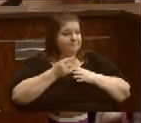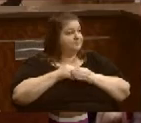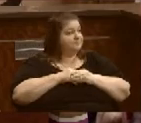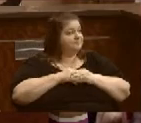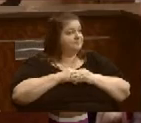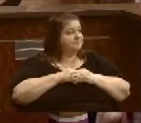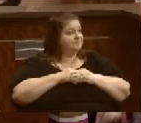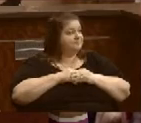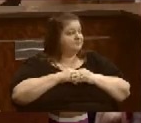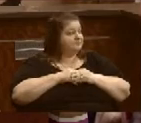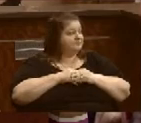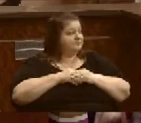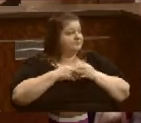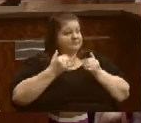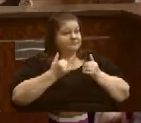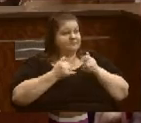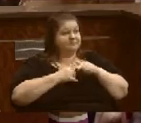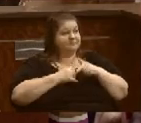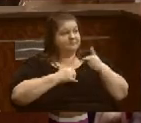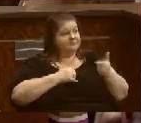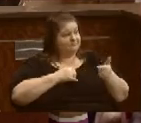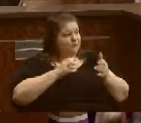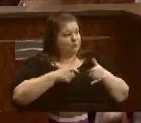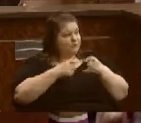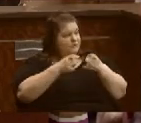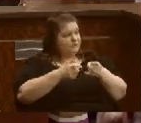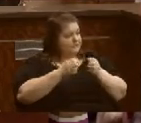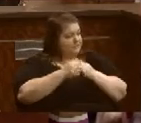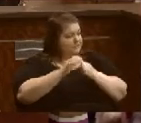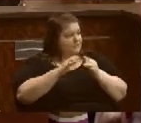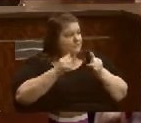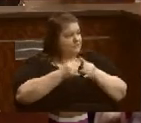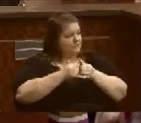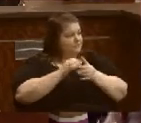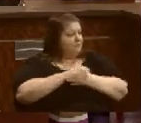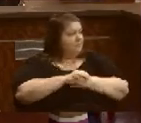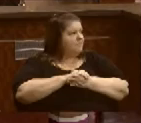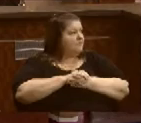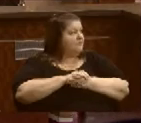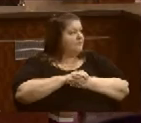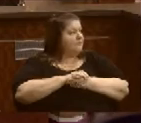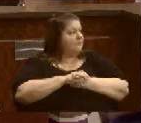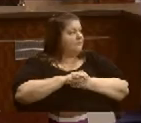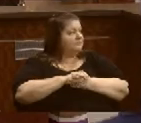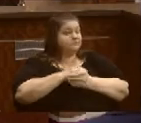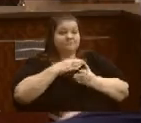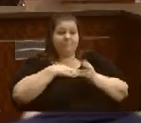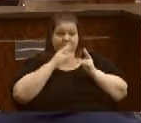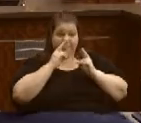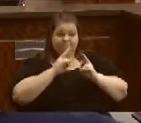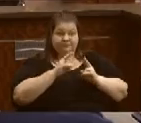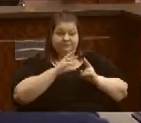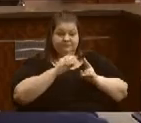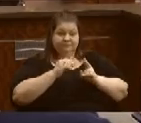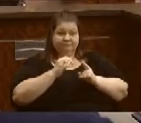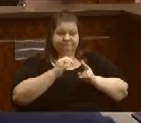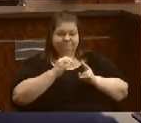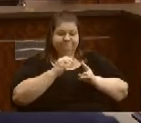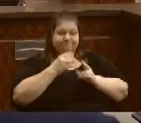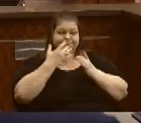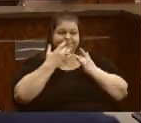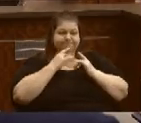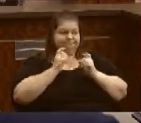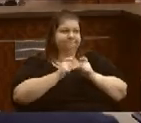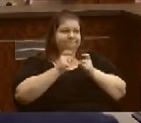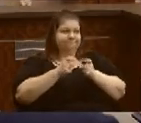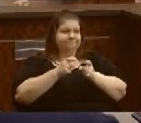we're going to let the Chancellor Commander present him with his award. It is my honor and privilege, sir, to award